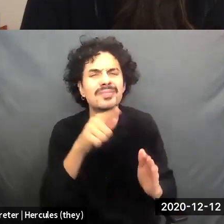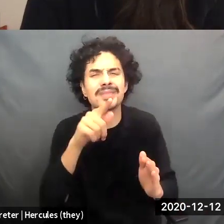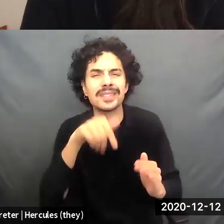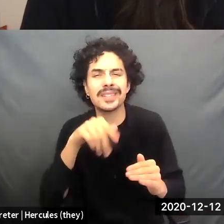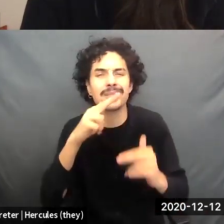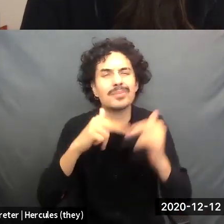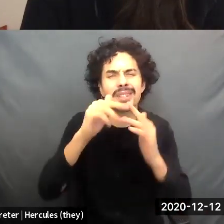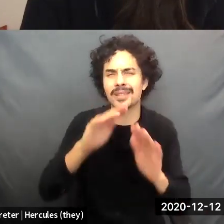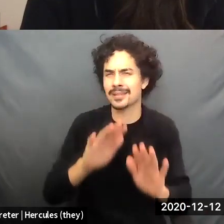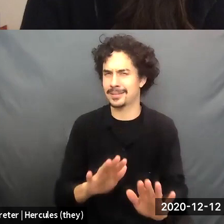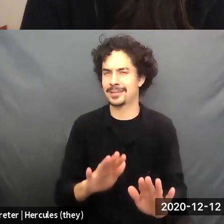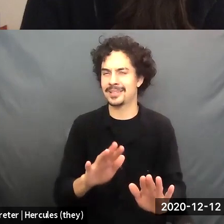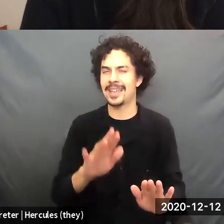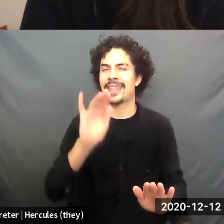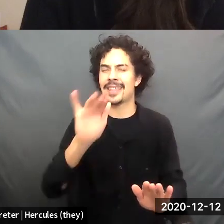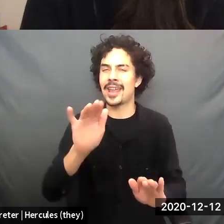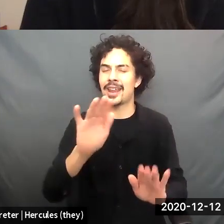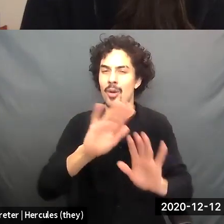to be rethought.